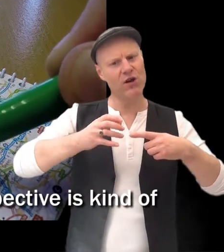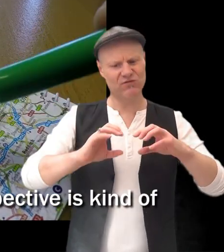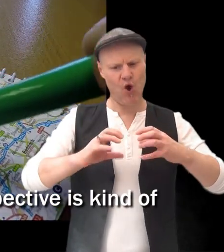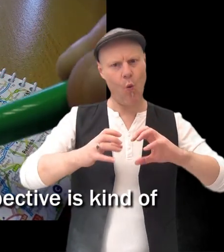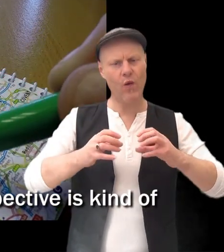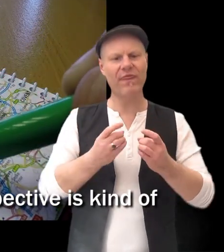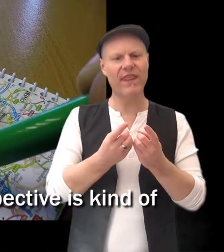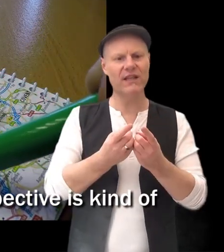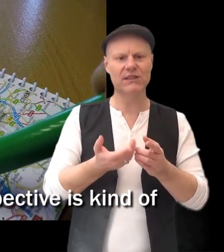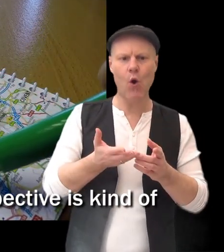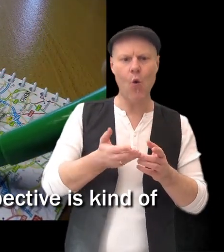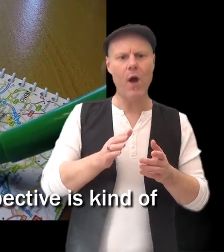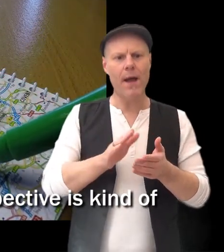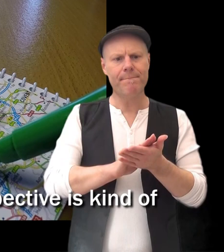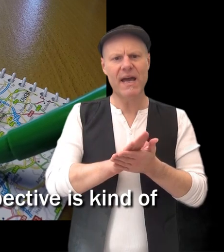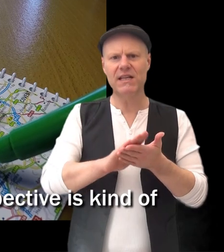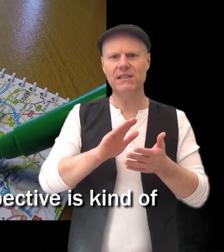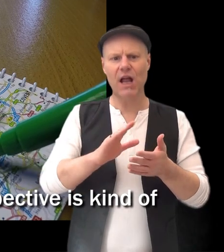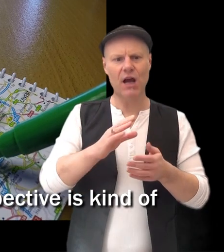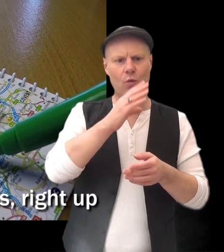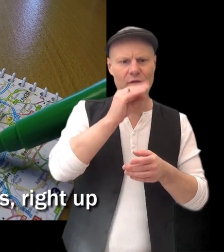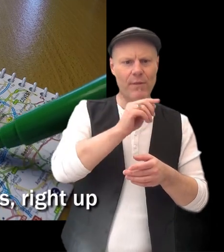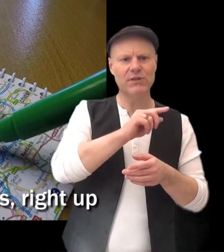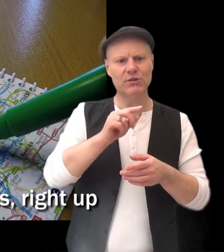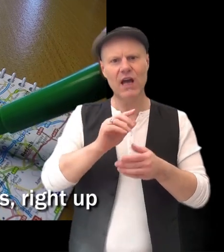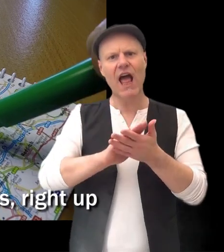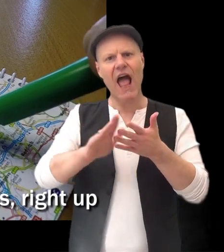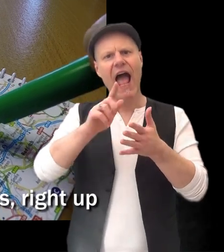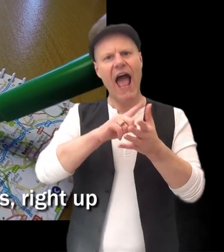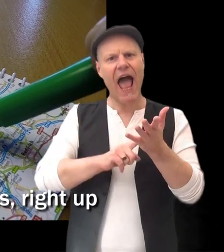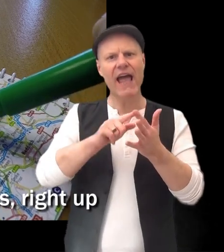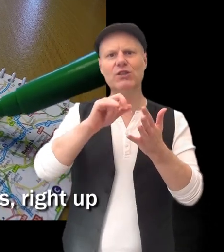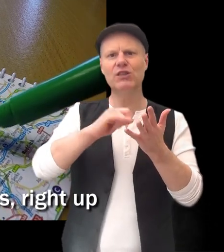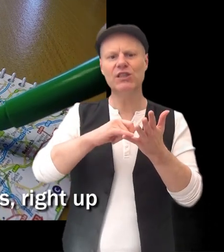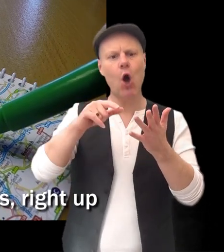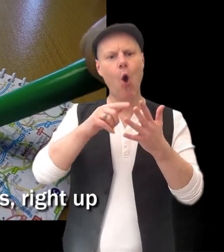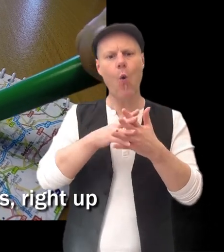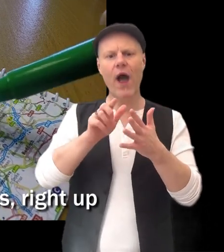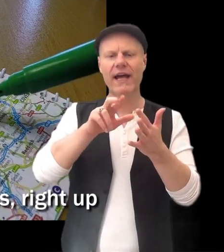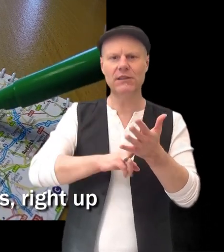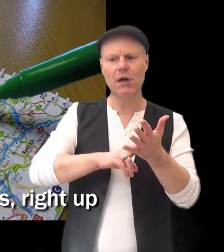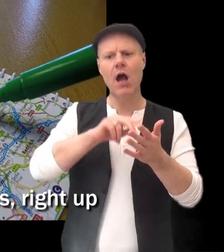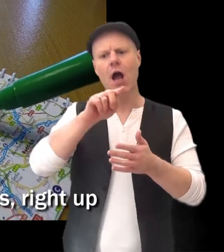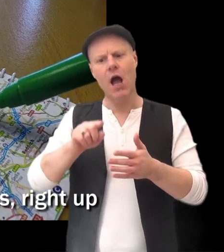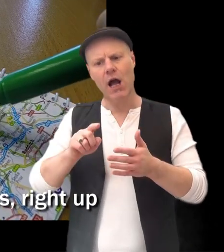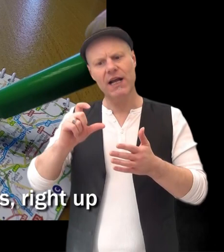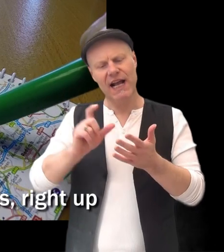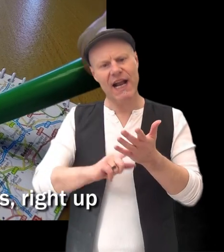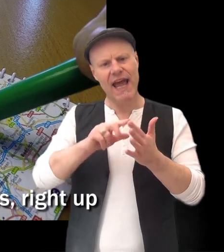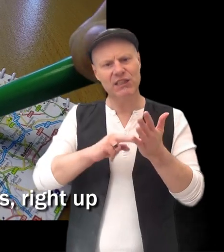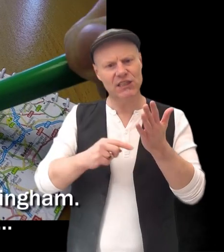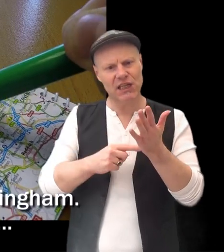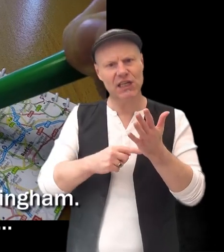of Wolverhampton, down, Aylesowen, Clentills, right up, Smethwick, not